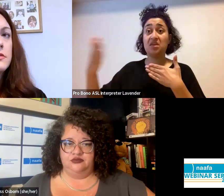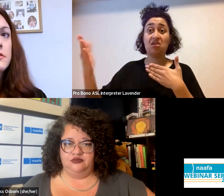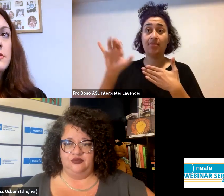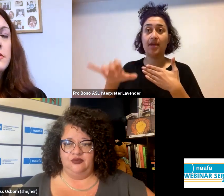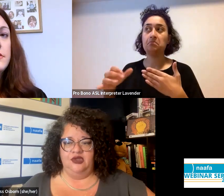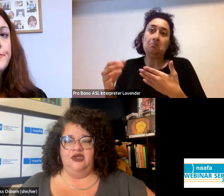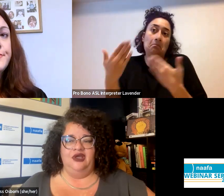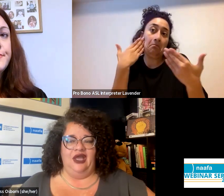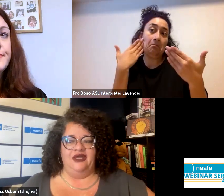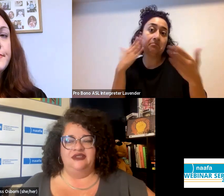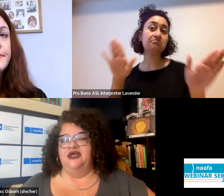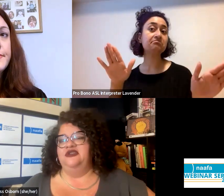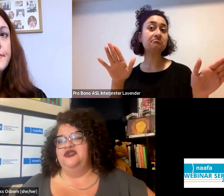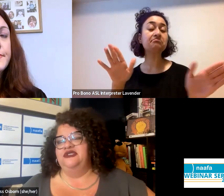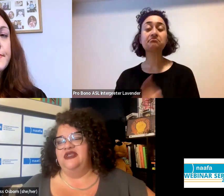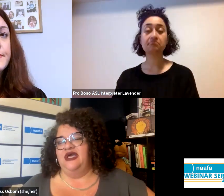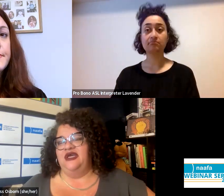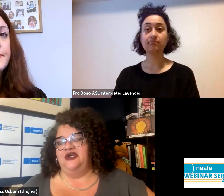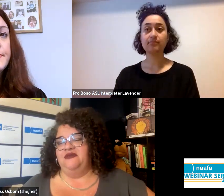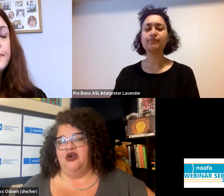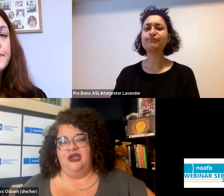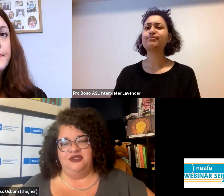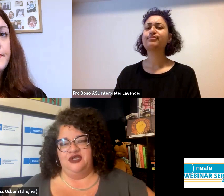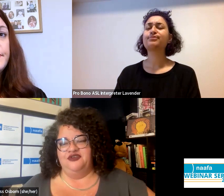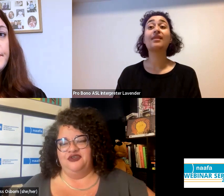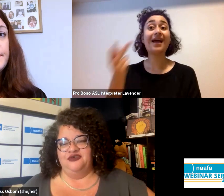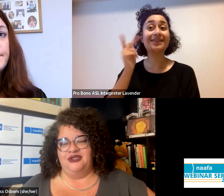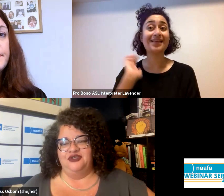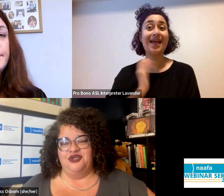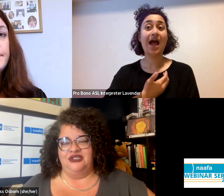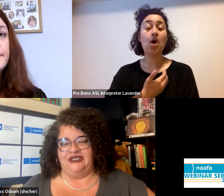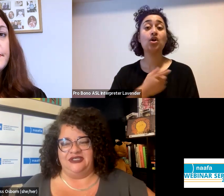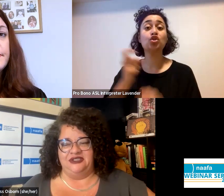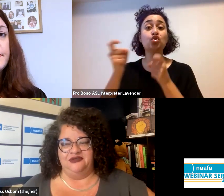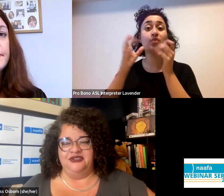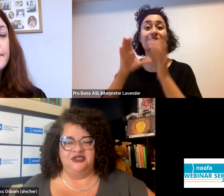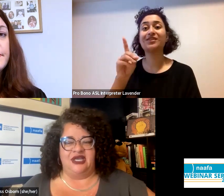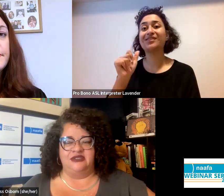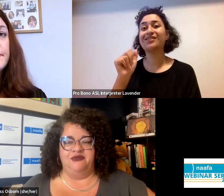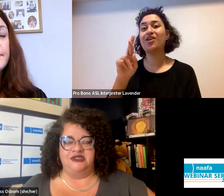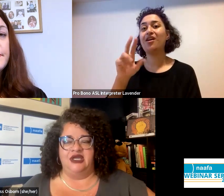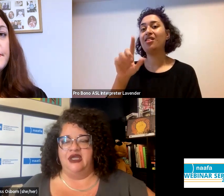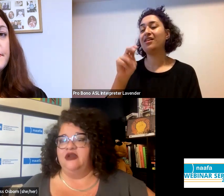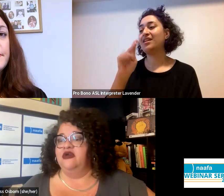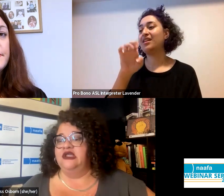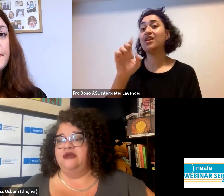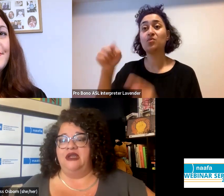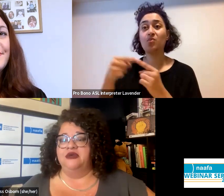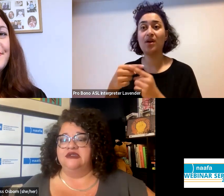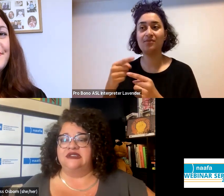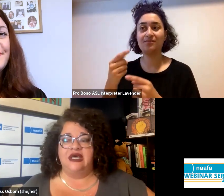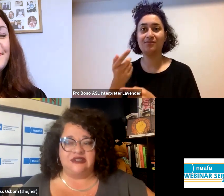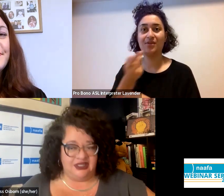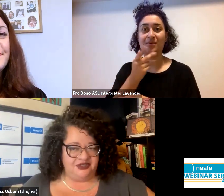sure. And I do see that our administrative director, Darlene, did a little research as we've been talking, and currently